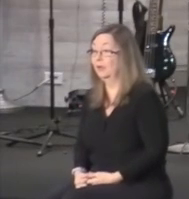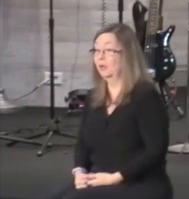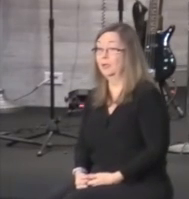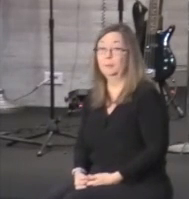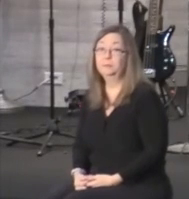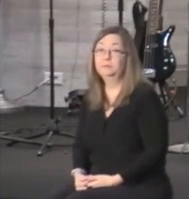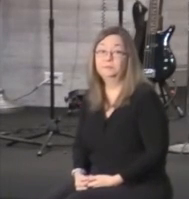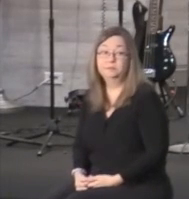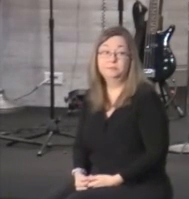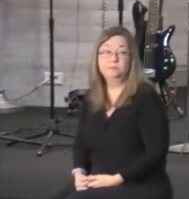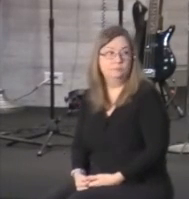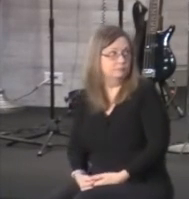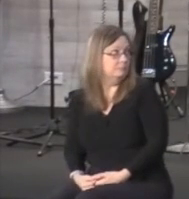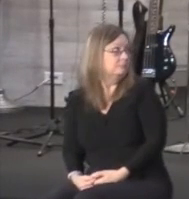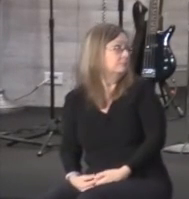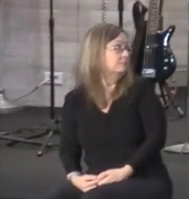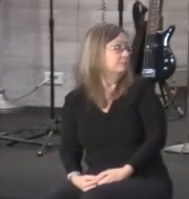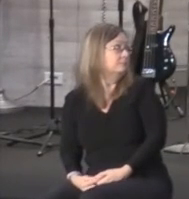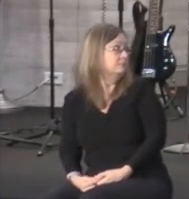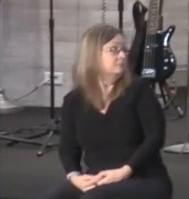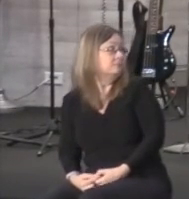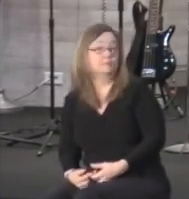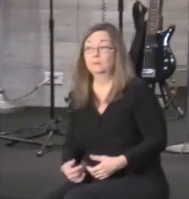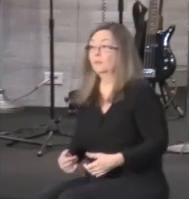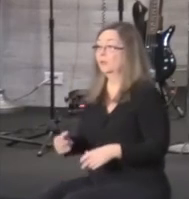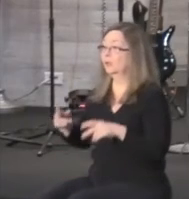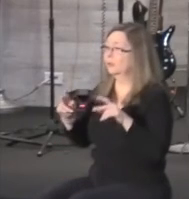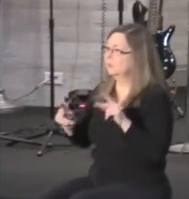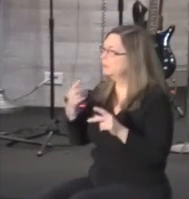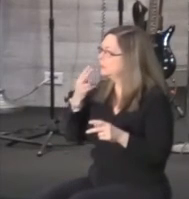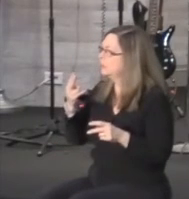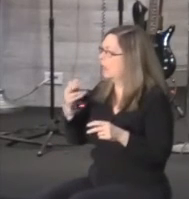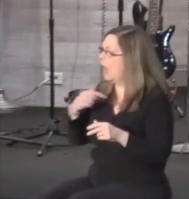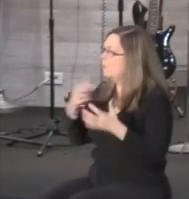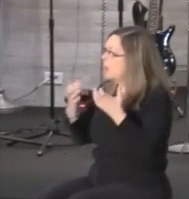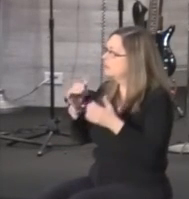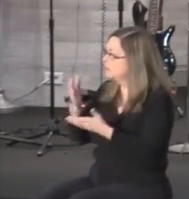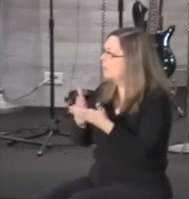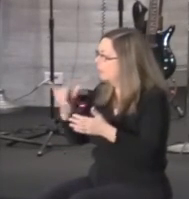That was one of Ed Bousman's favorite lines. They'd see me live and say, maybe I want some of that.